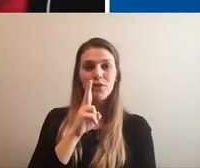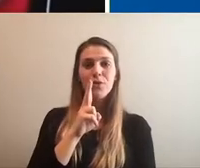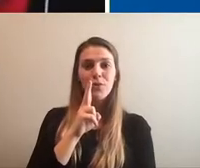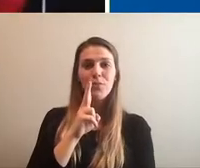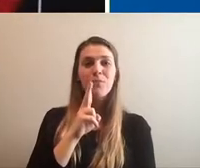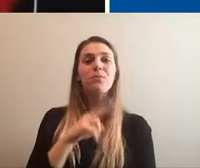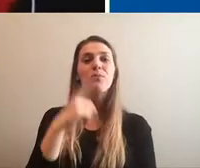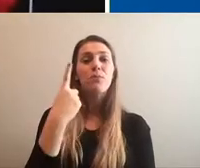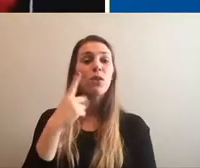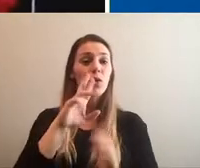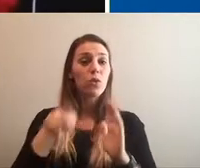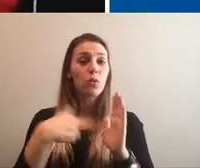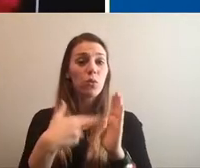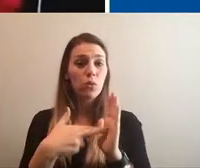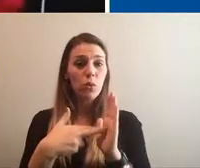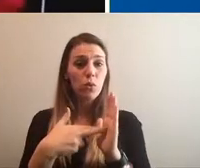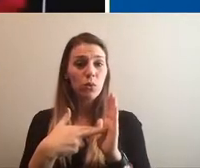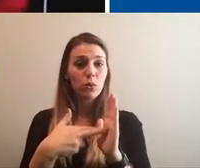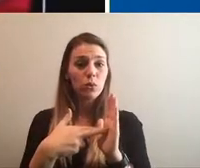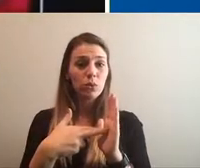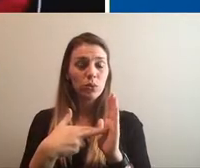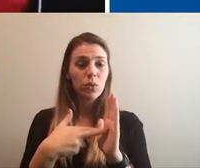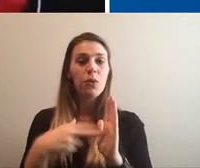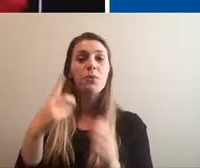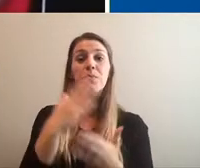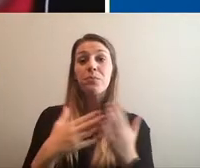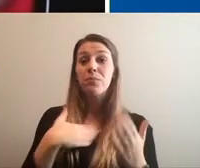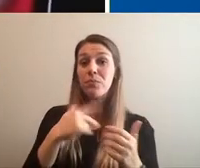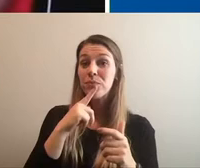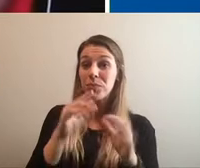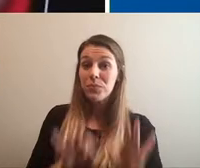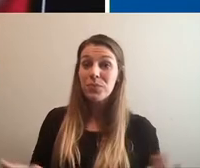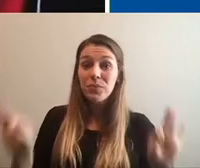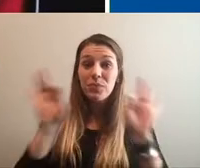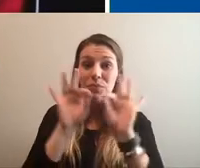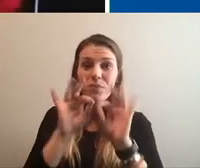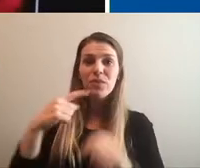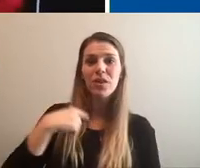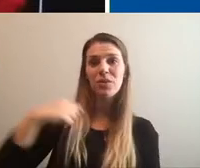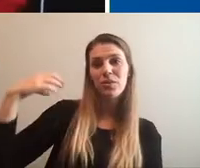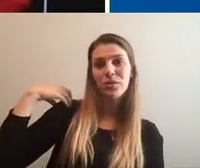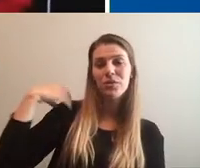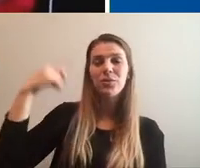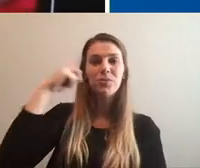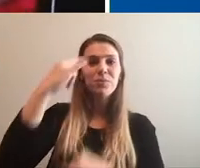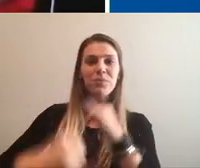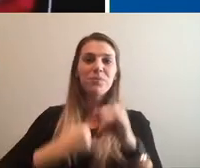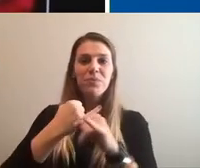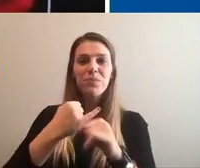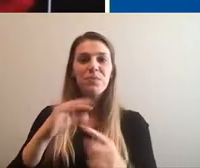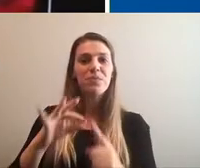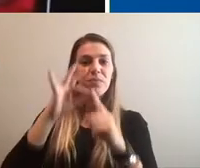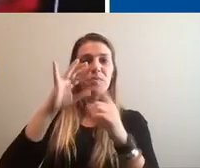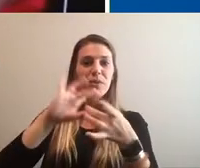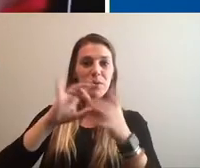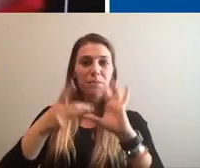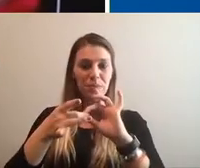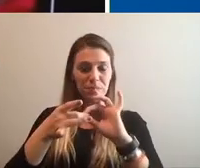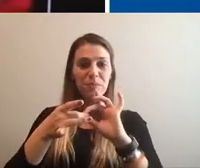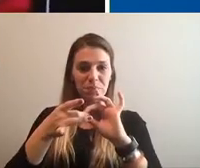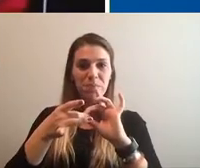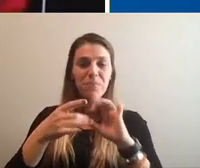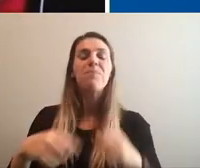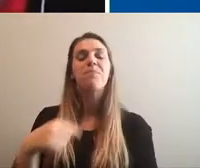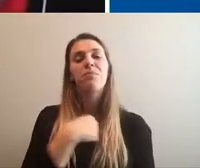one of the roles I play in life, perhaps in some ways my most important, being the chair of the International Special Olympics Movement. And I'm thrilled to be